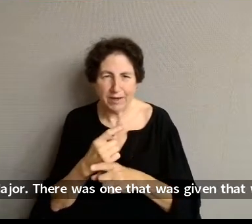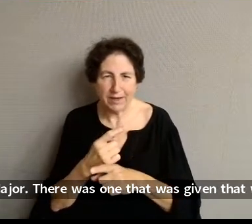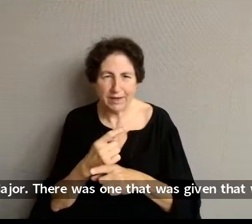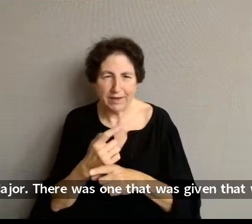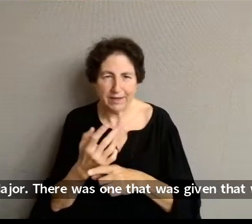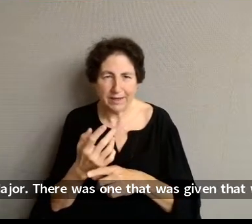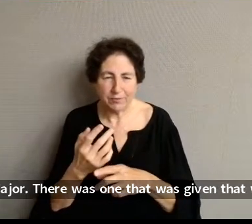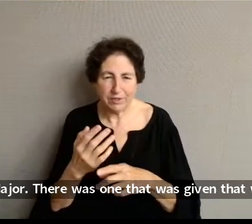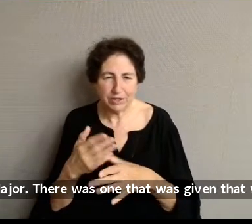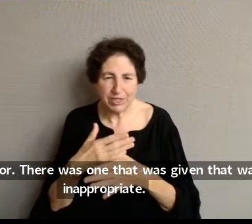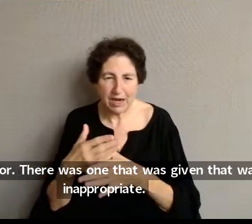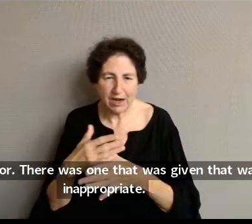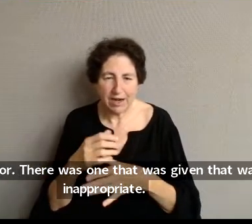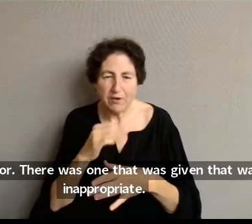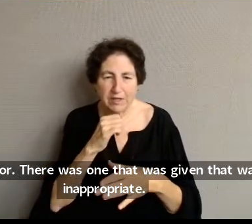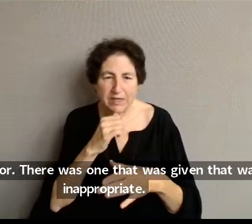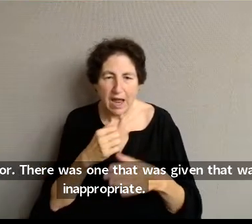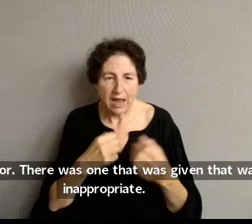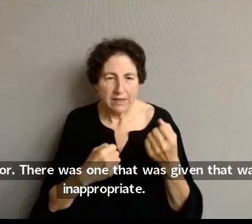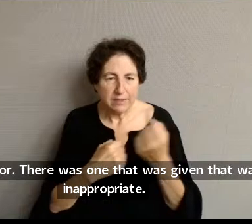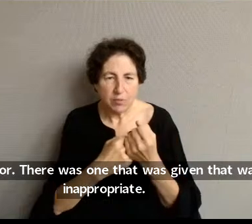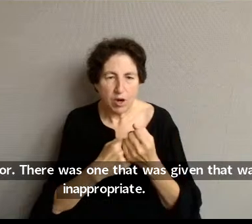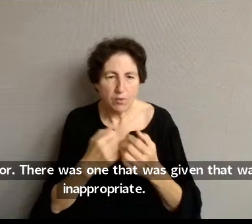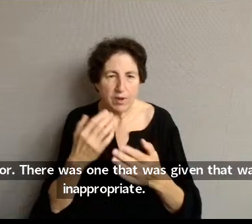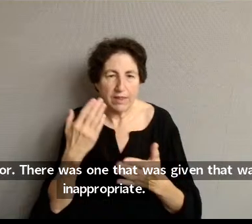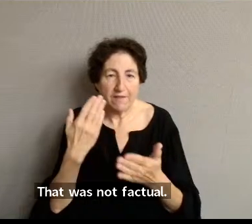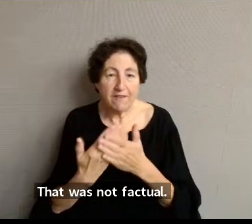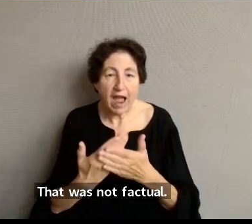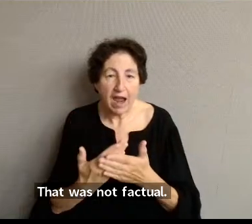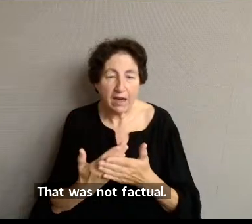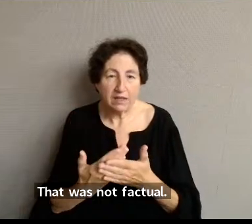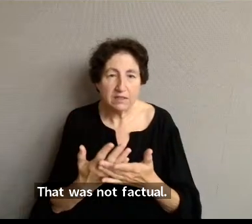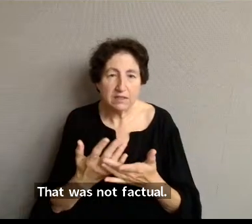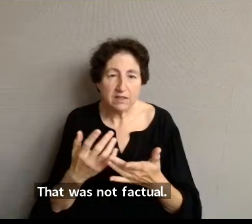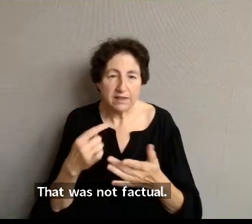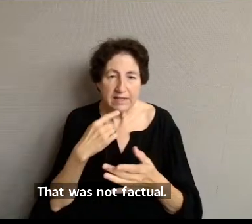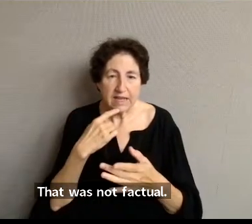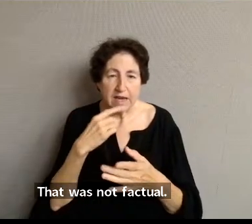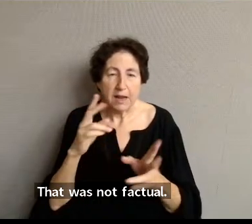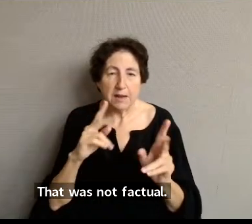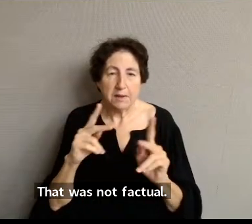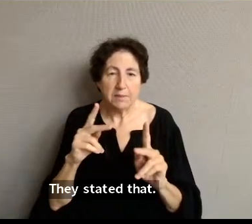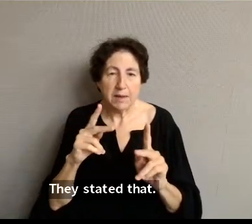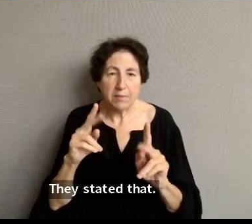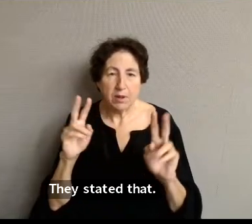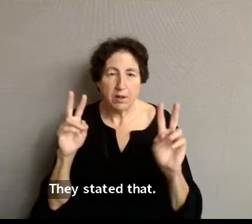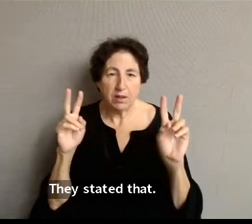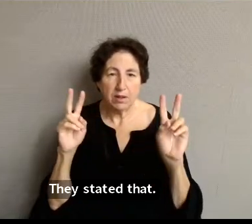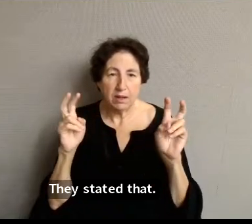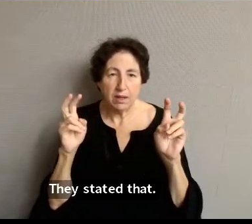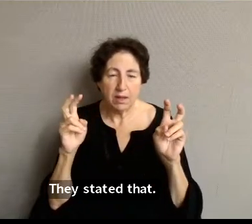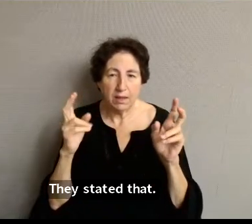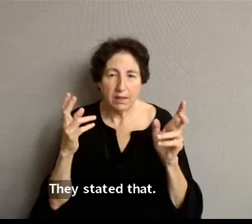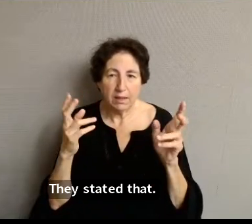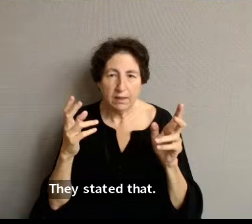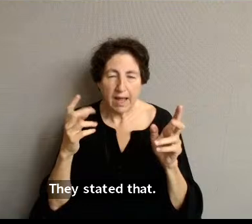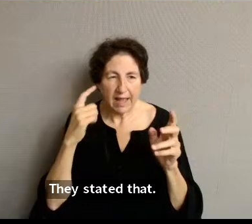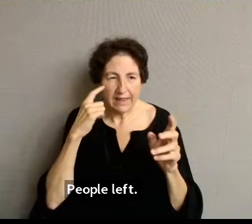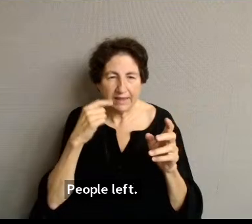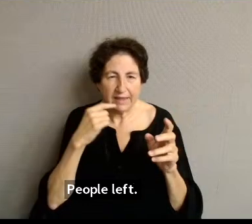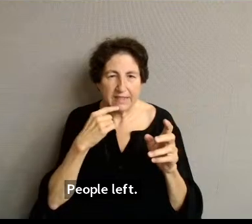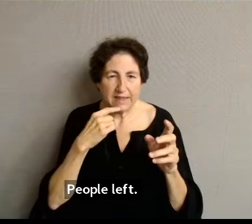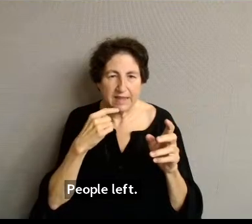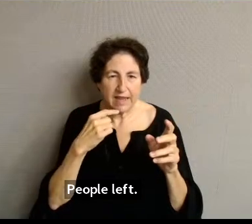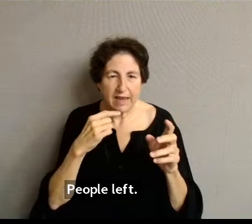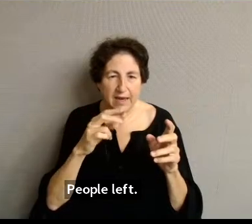was not factual. They stated that people left, and I believe it, they said they